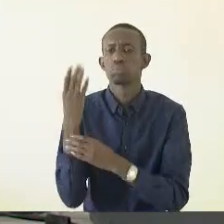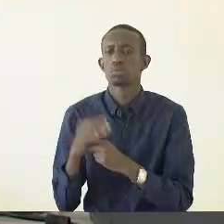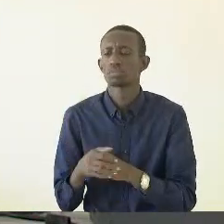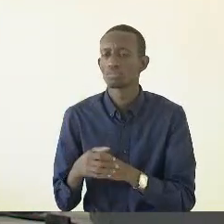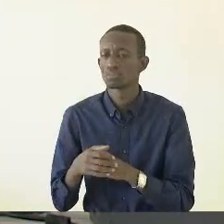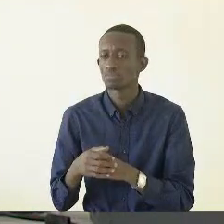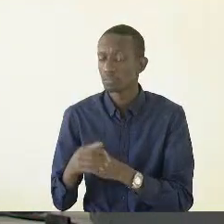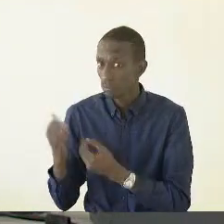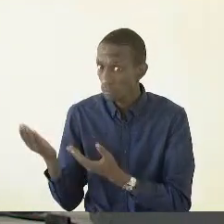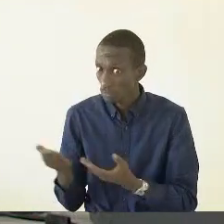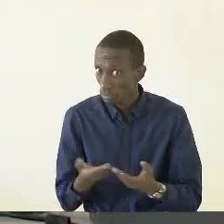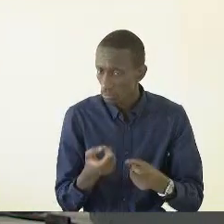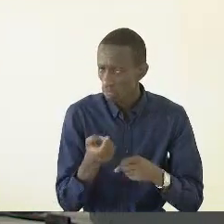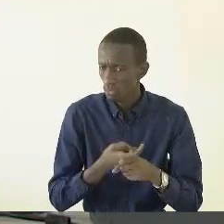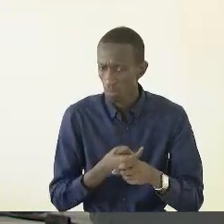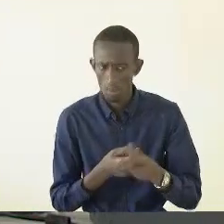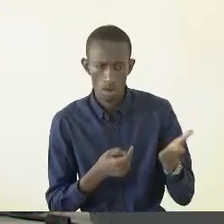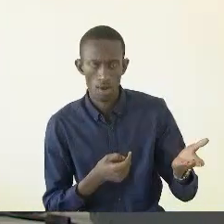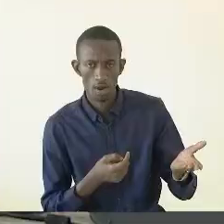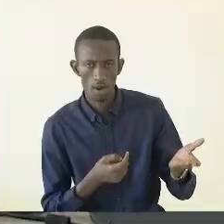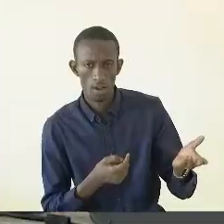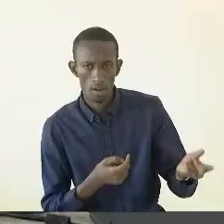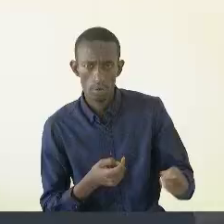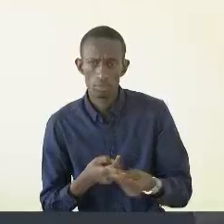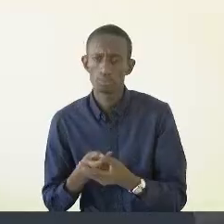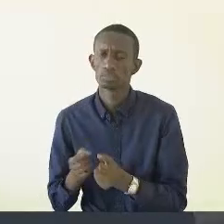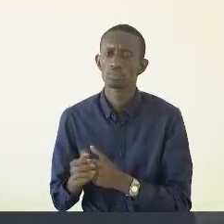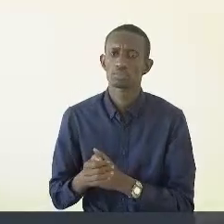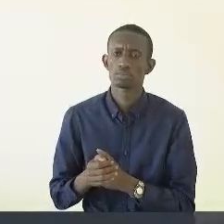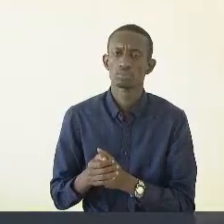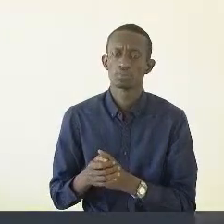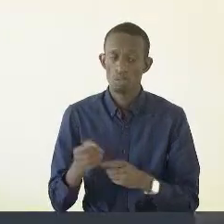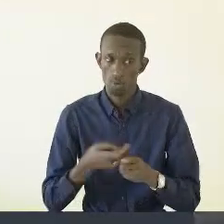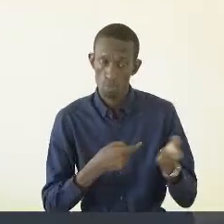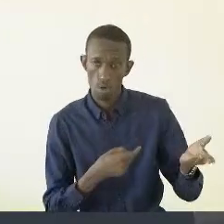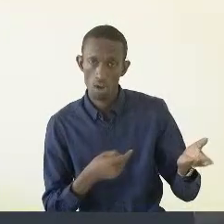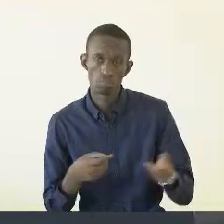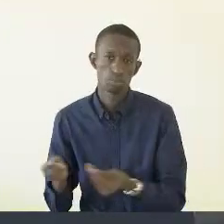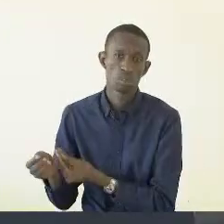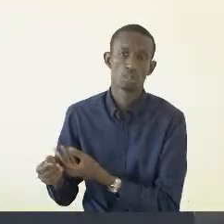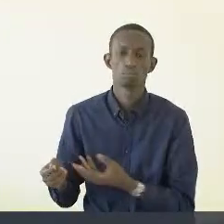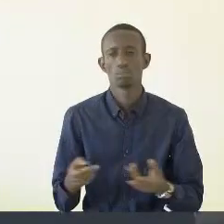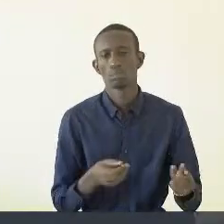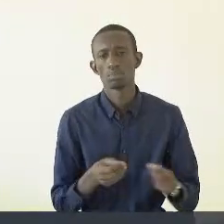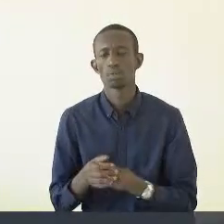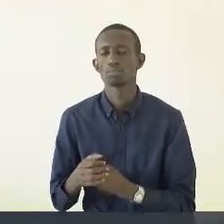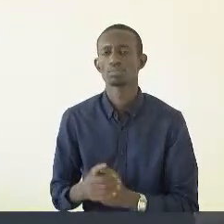food from one part of the plant, let us say leaves, to other parts of the plant.